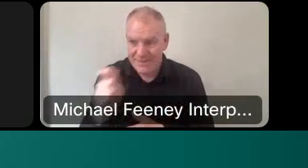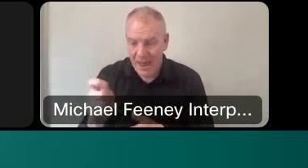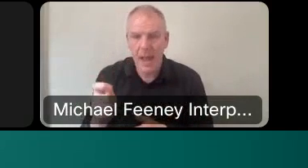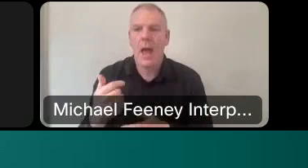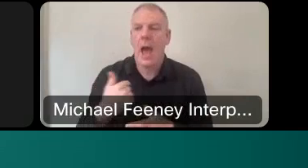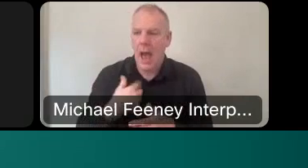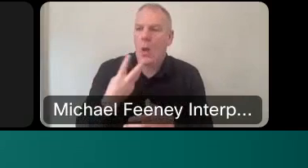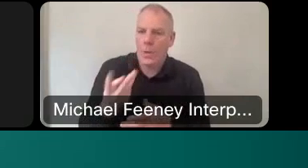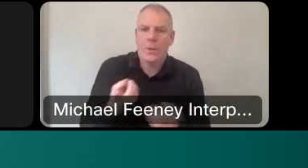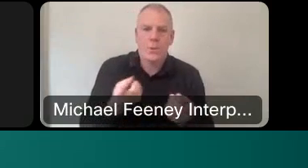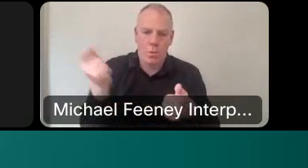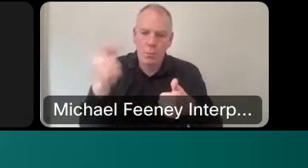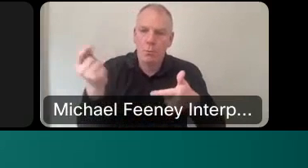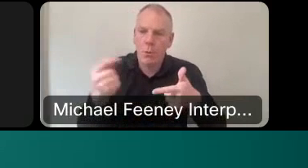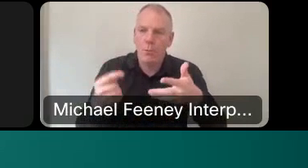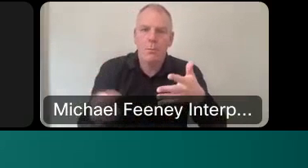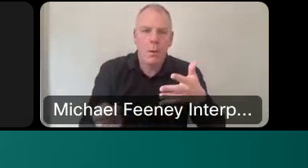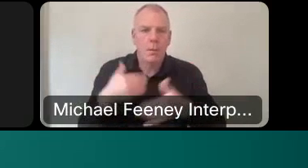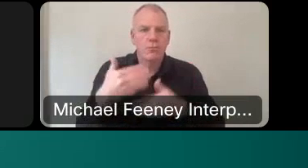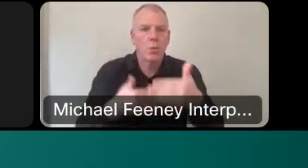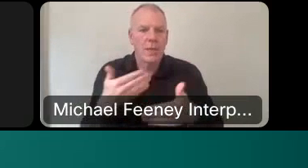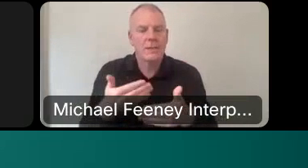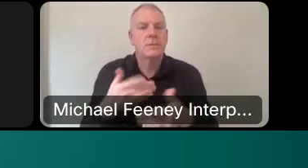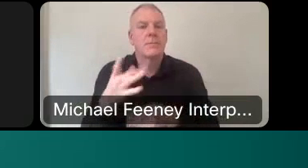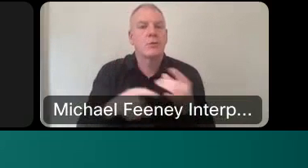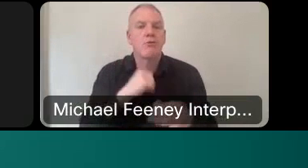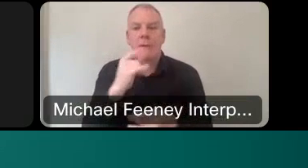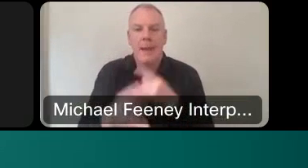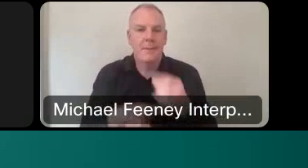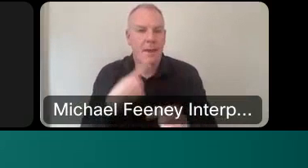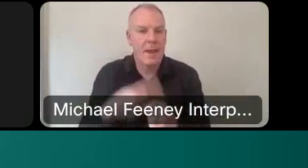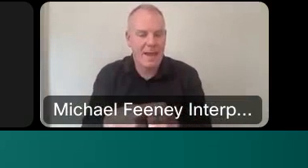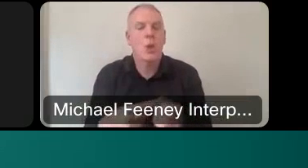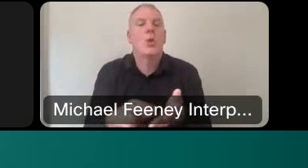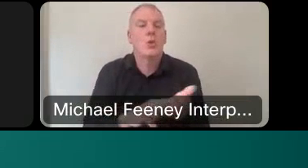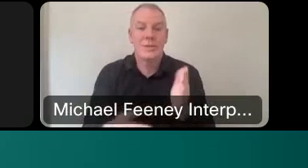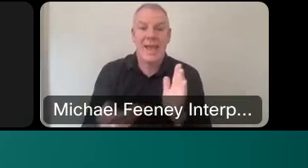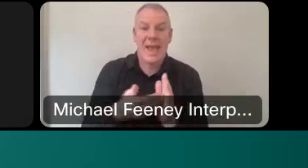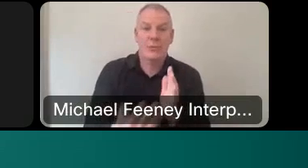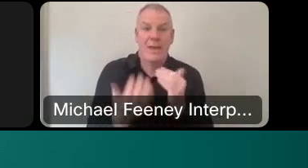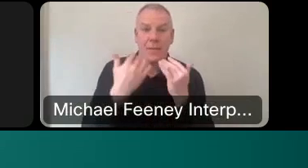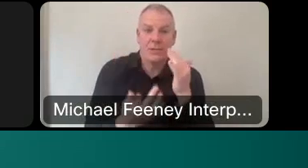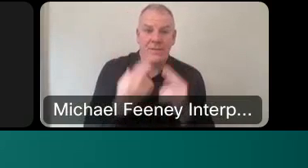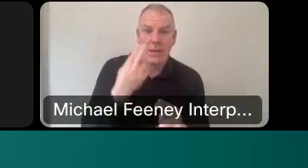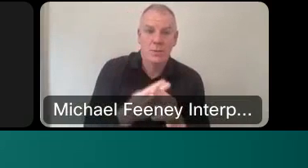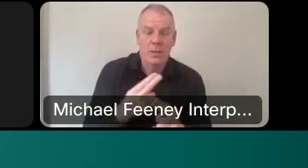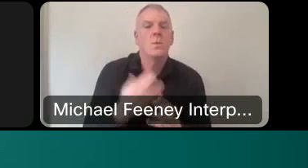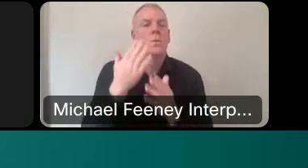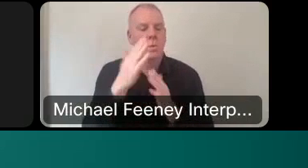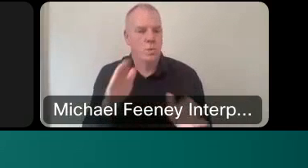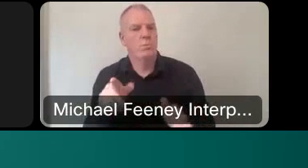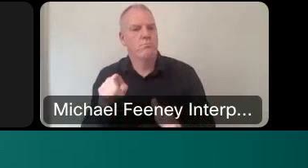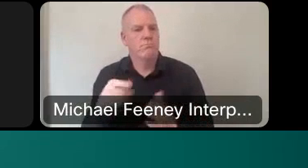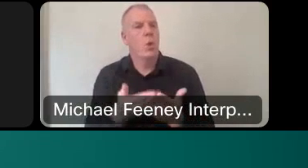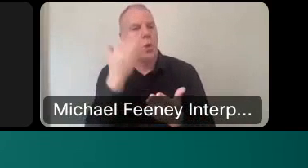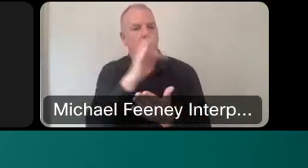take, or any procedures and processes to be implemented, again, based on the additional information, just to actually show that there's